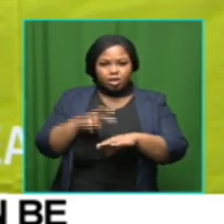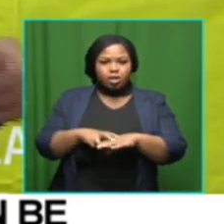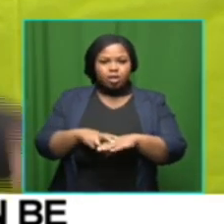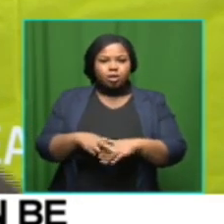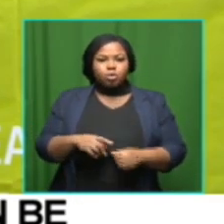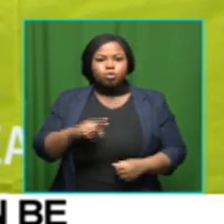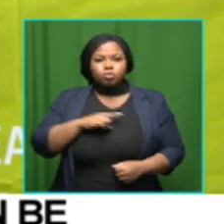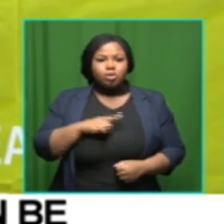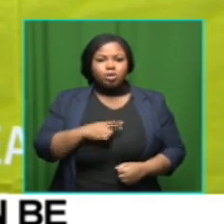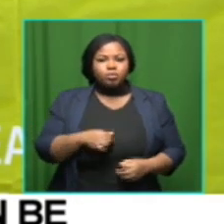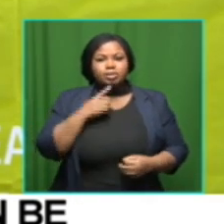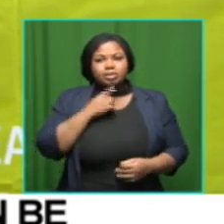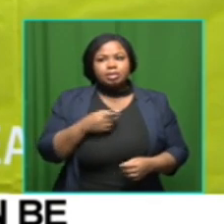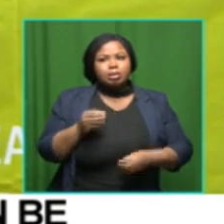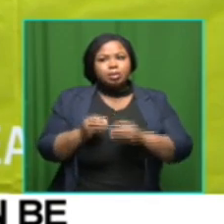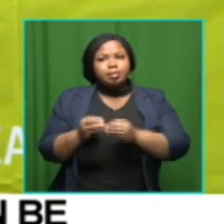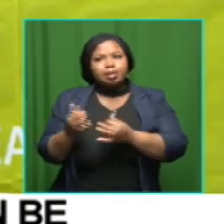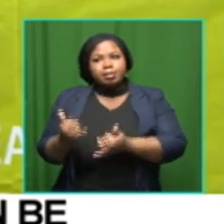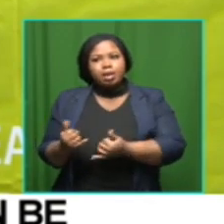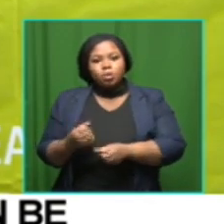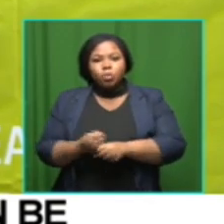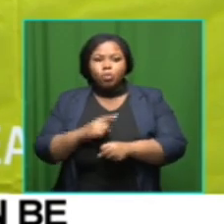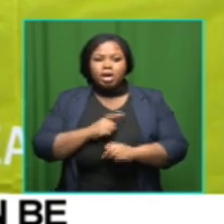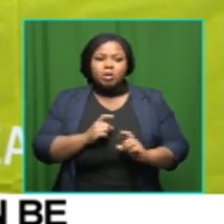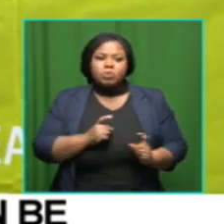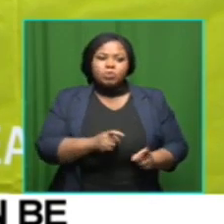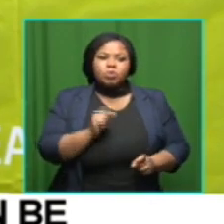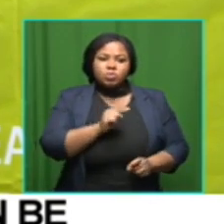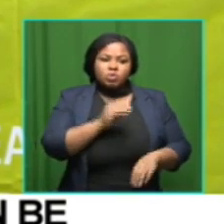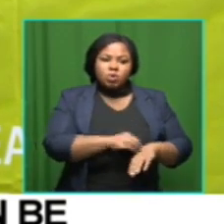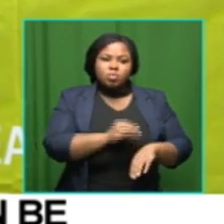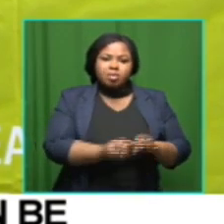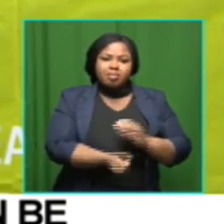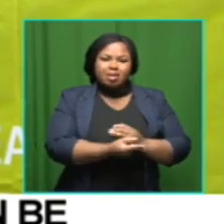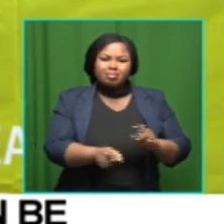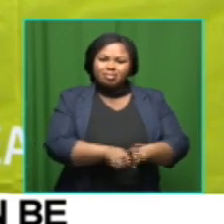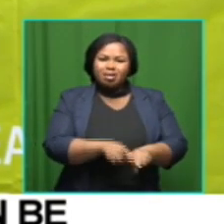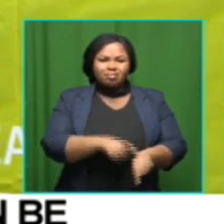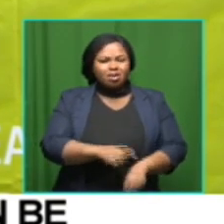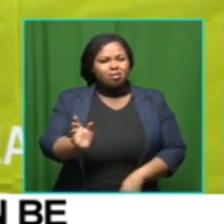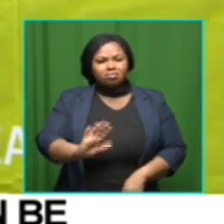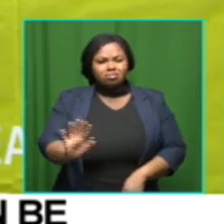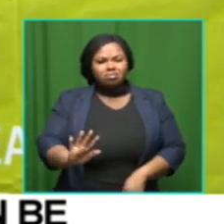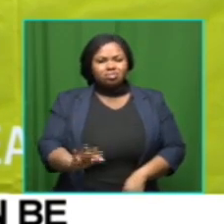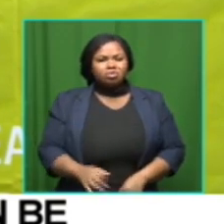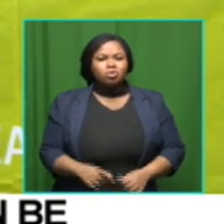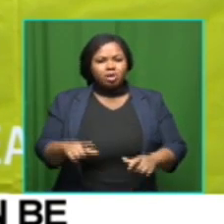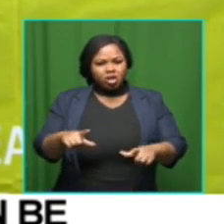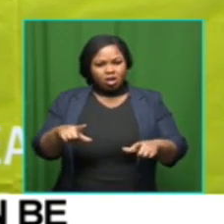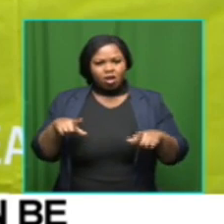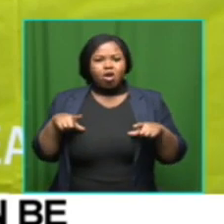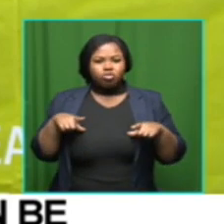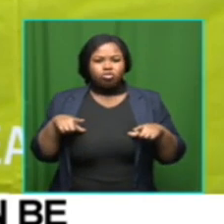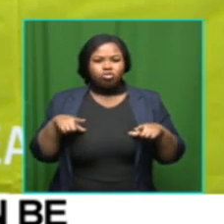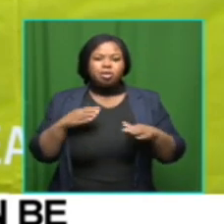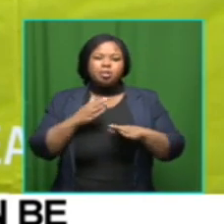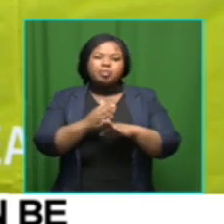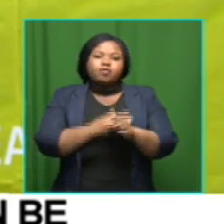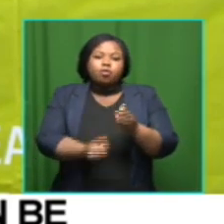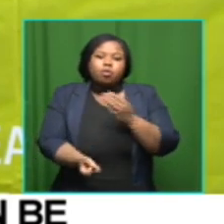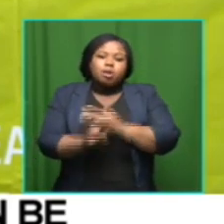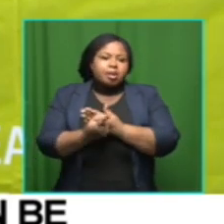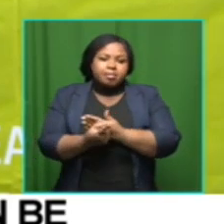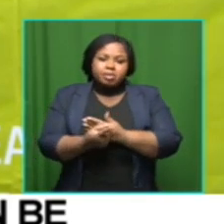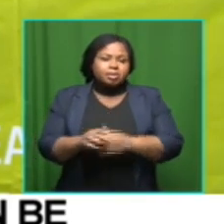start saying, please go manufacture them when we run into a problem at that time. So it's all forward planning. It's not so much that